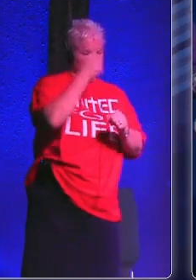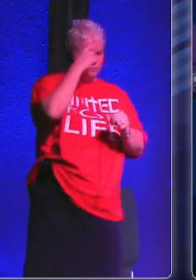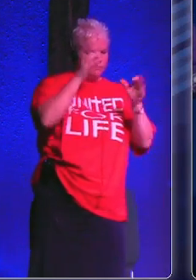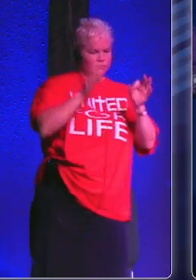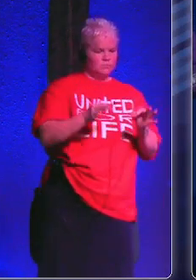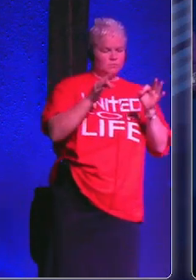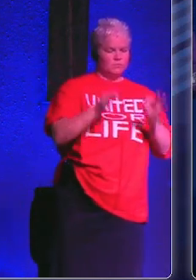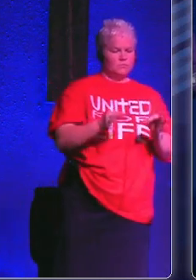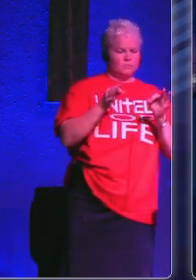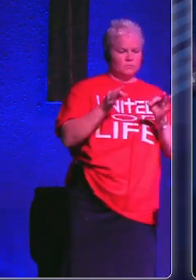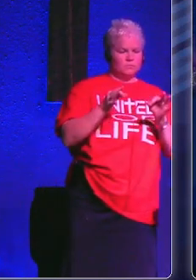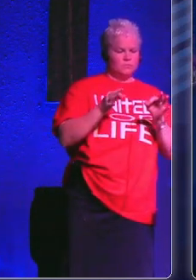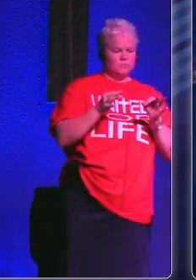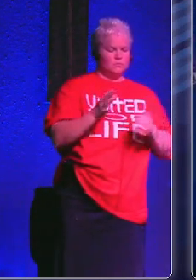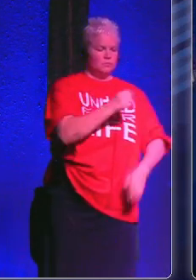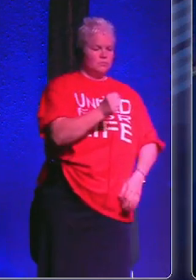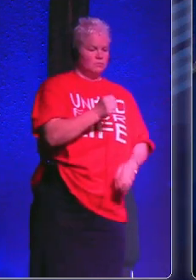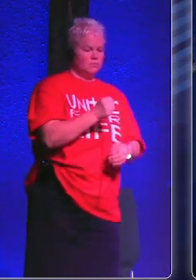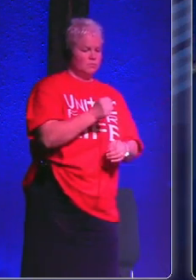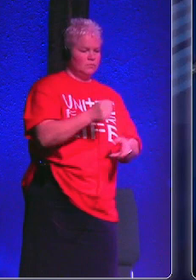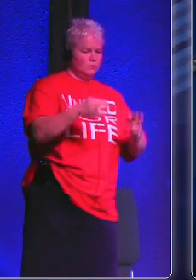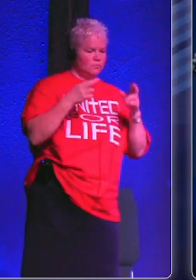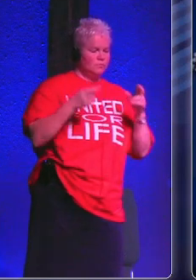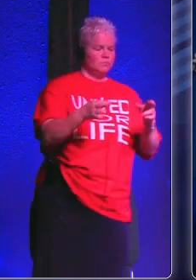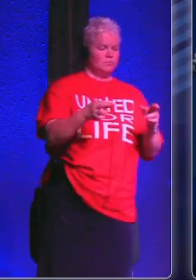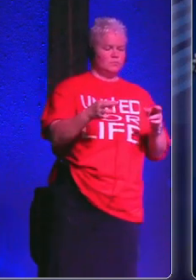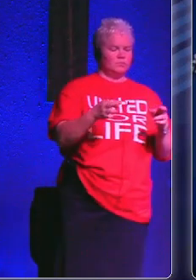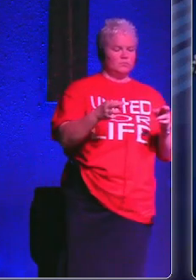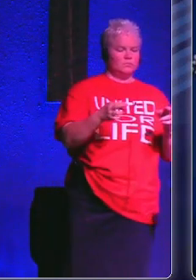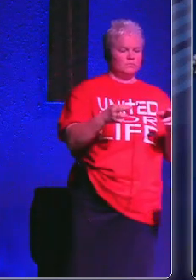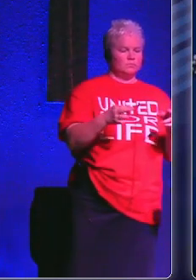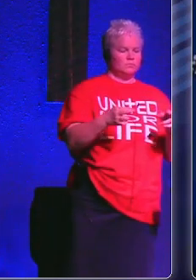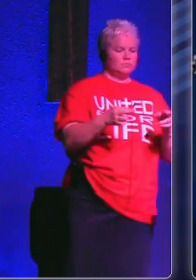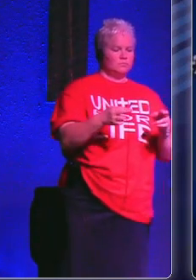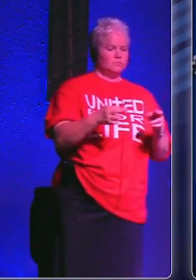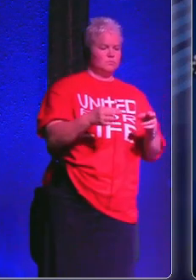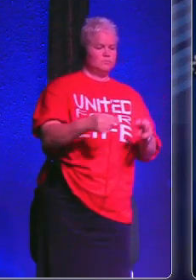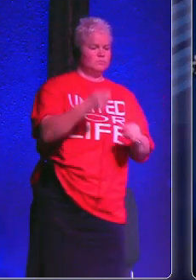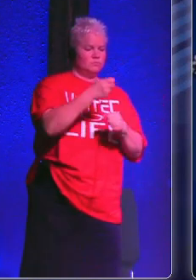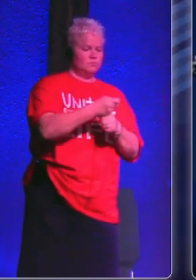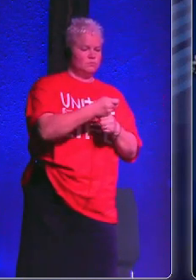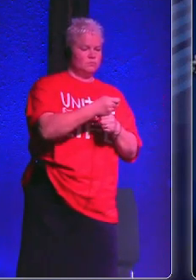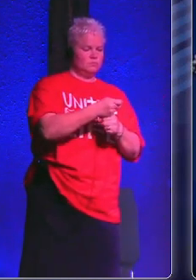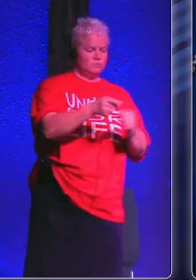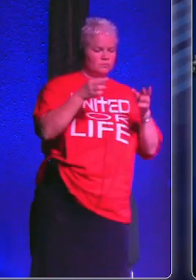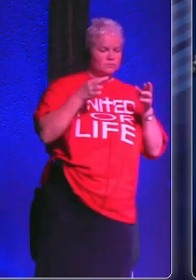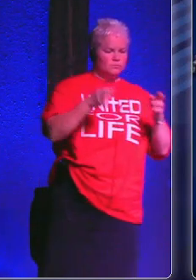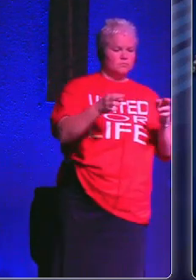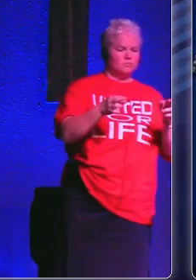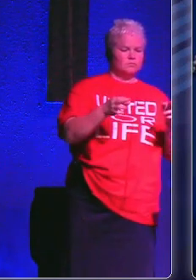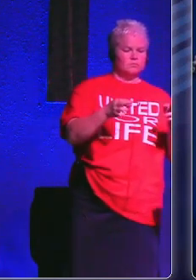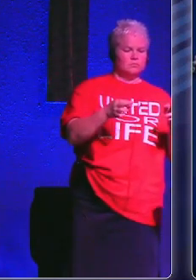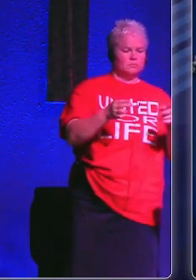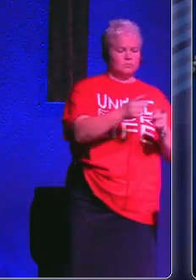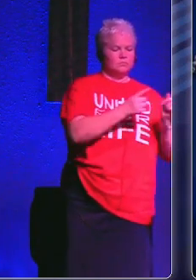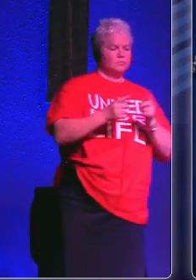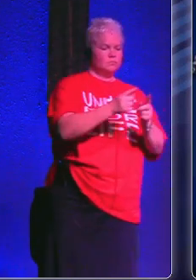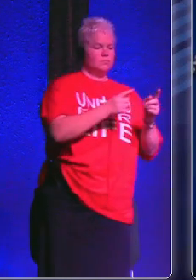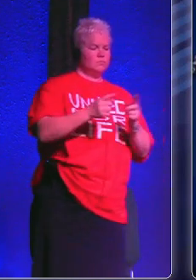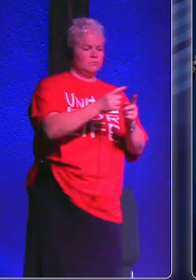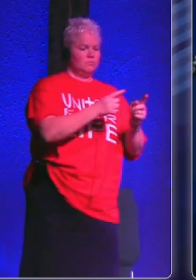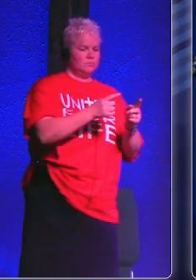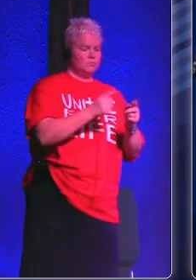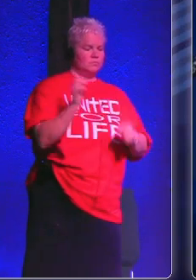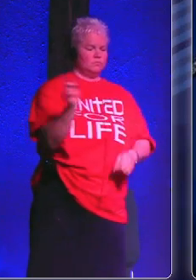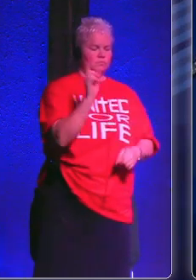decision to take the easy road and not do anything about it, or take the somewhat harder road and do something about